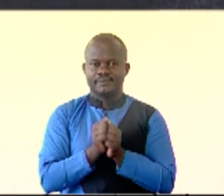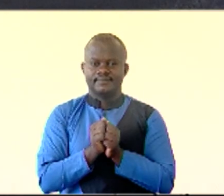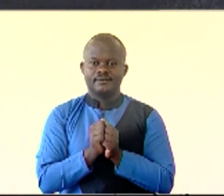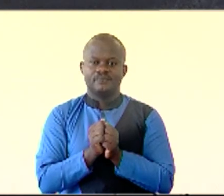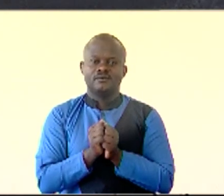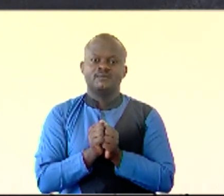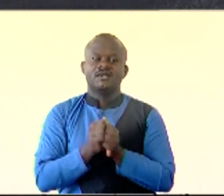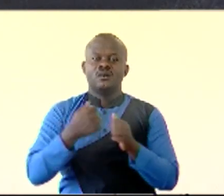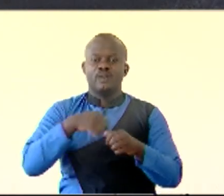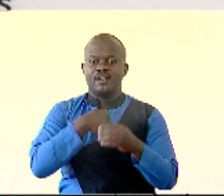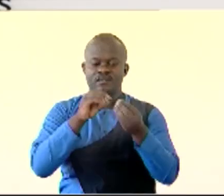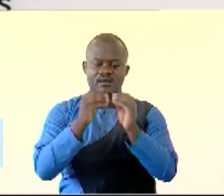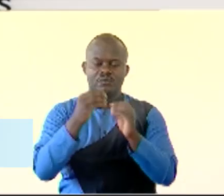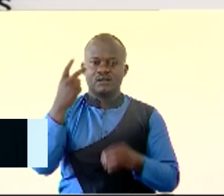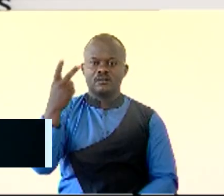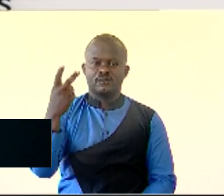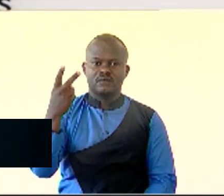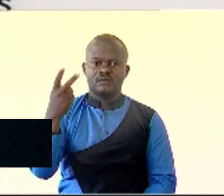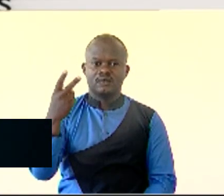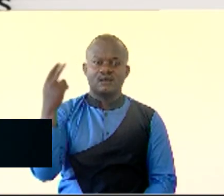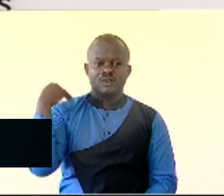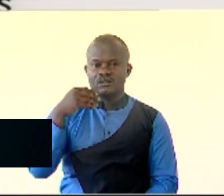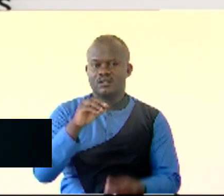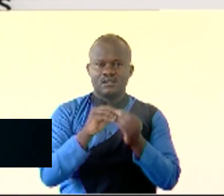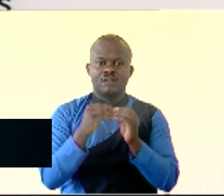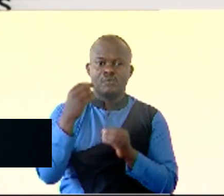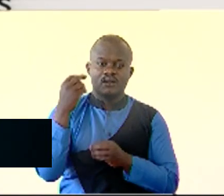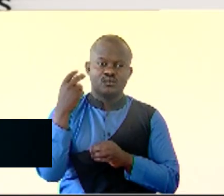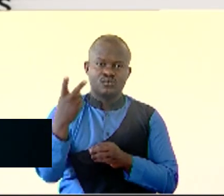have number 2. That was number 1. Number 2,